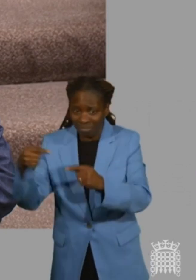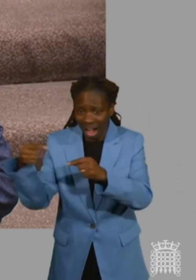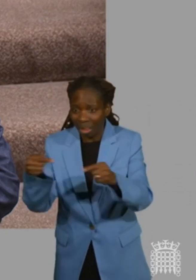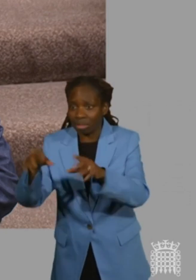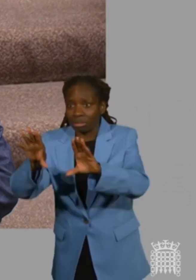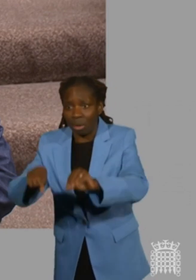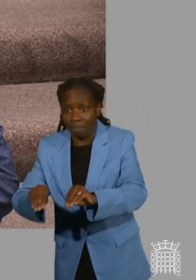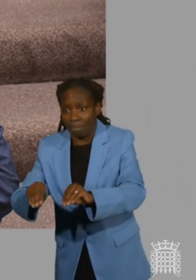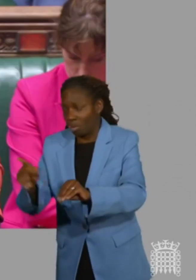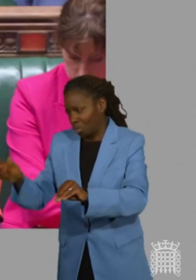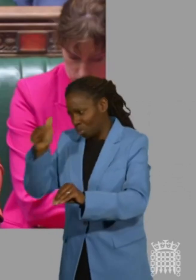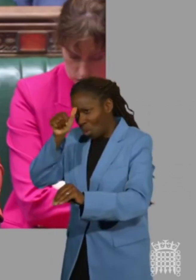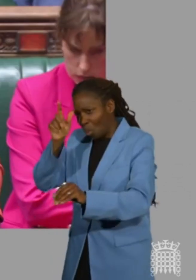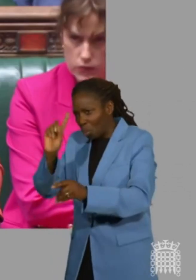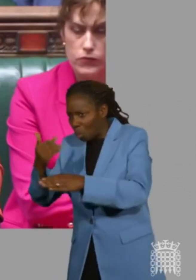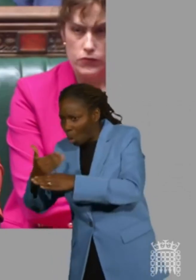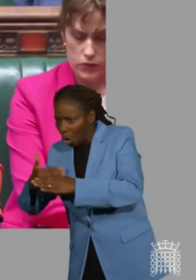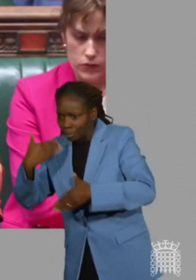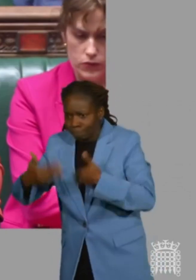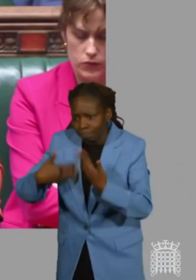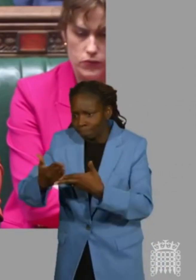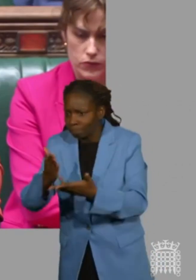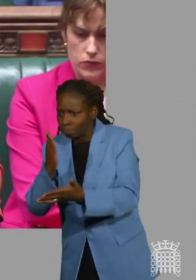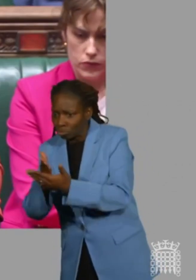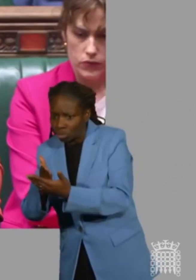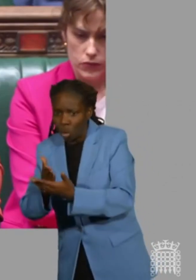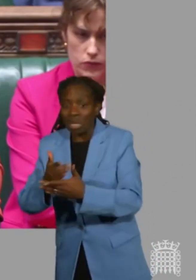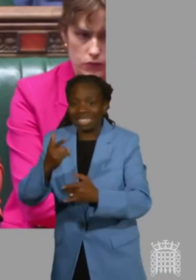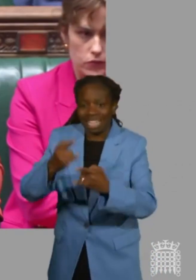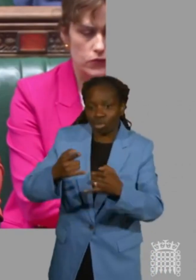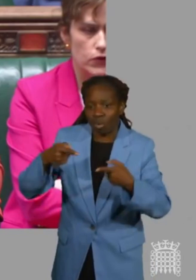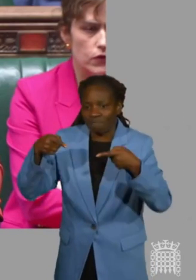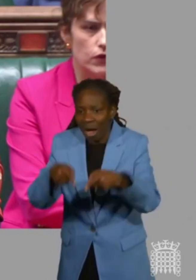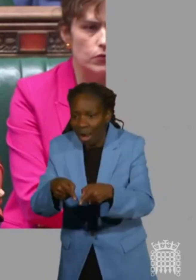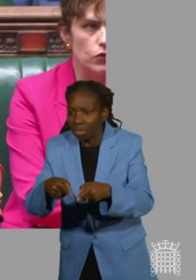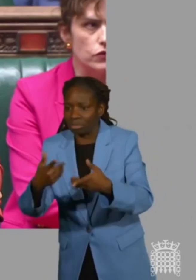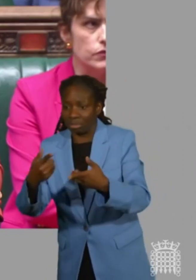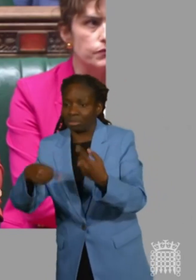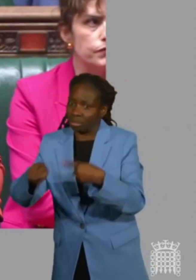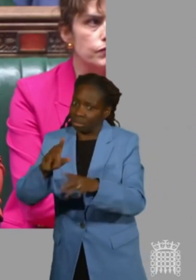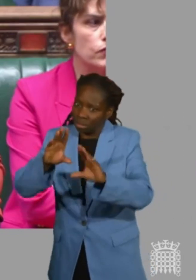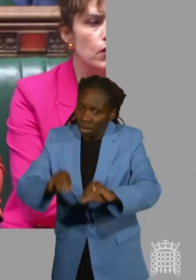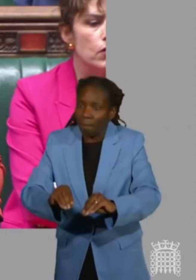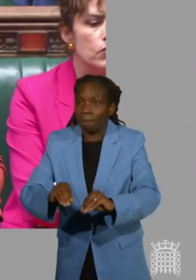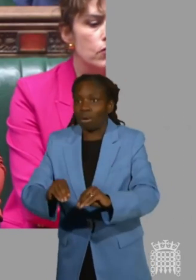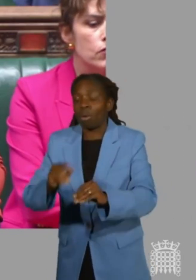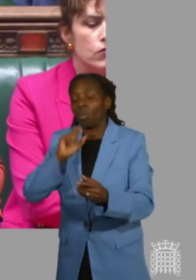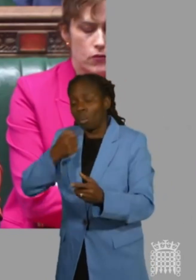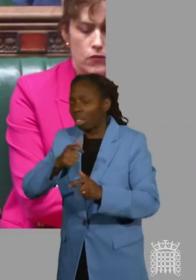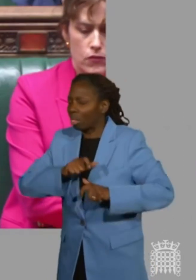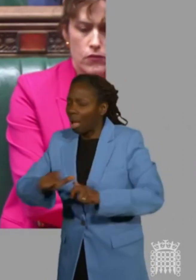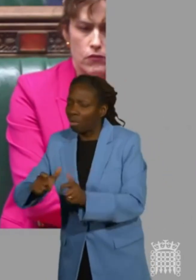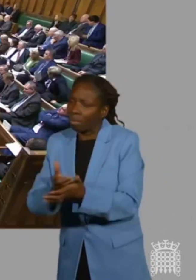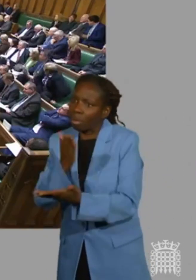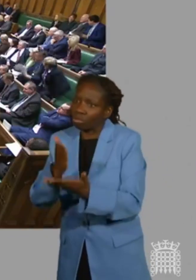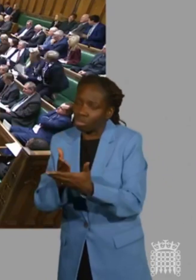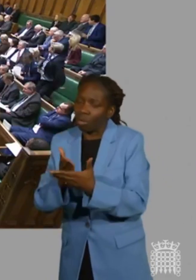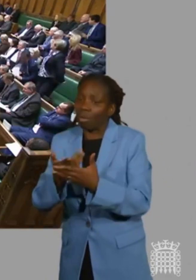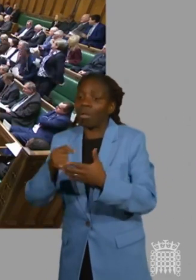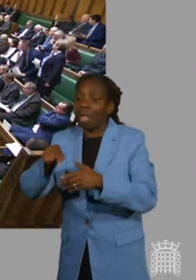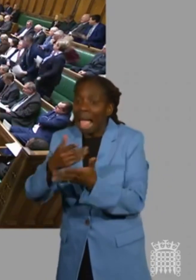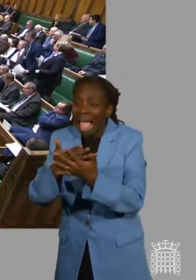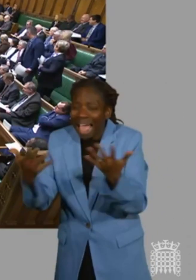sexual violence in conflicts, for example. We will continue to do everything we can in order to minimise any impact on women and girls. David